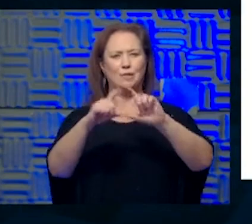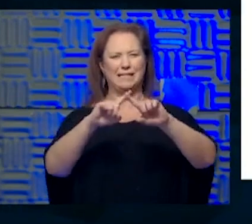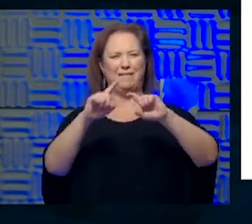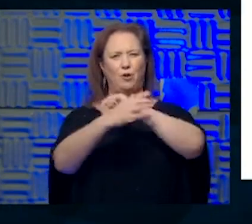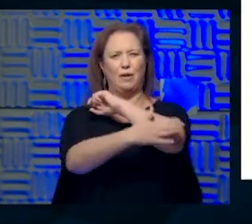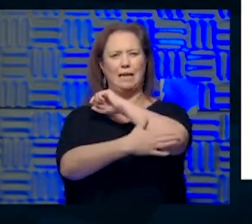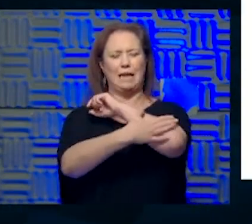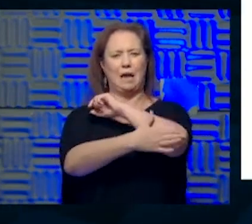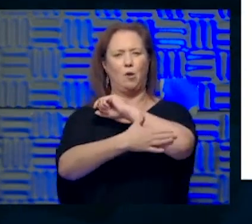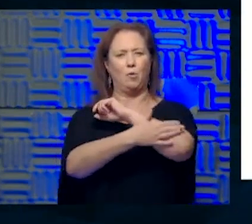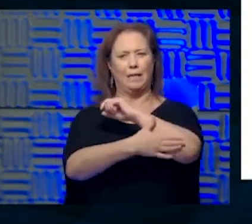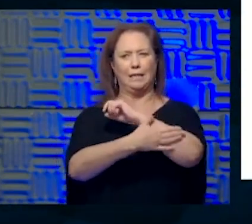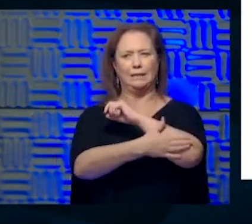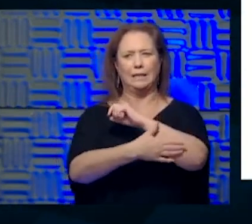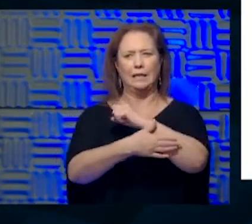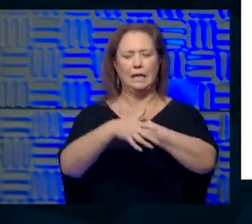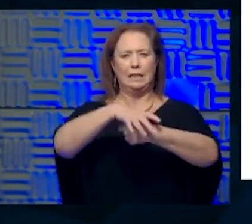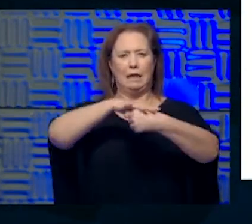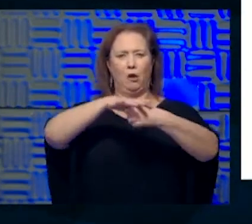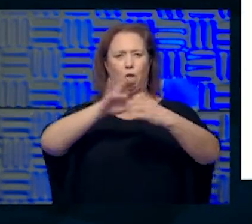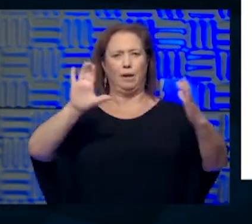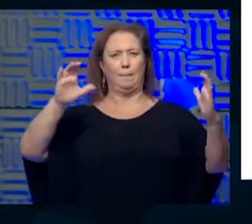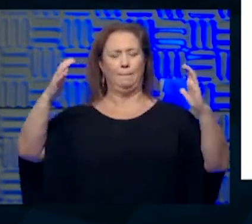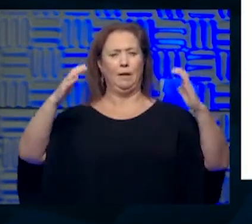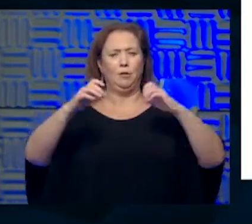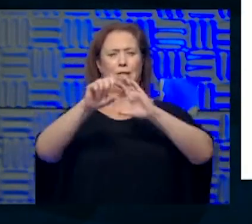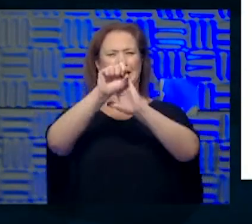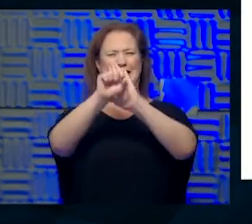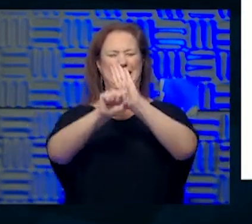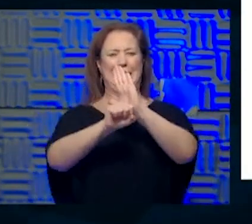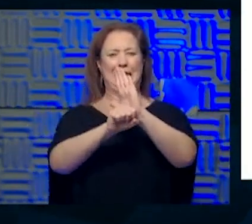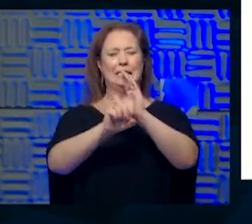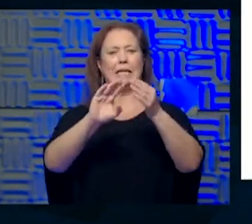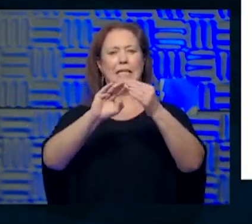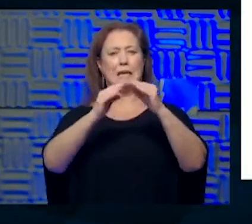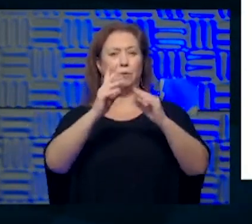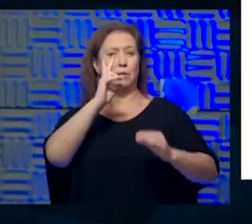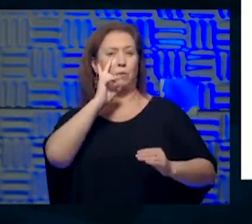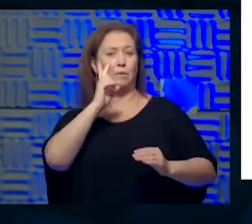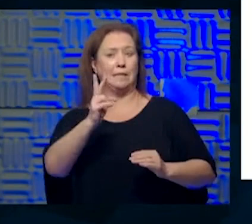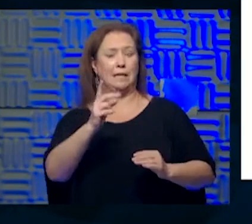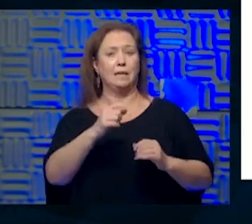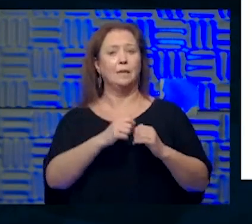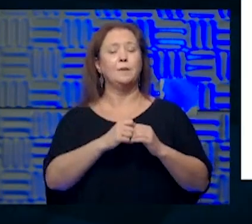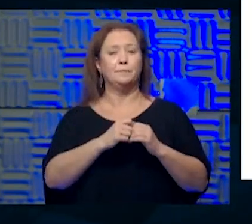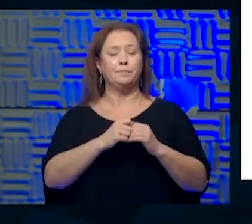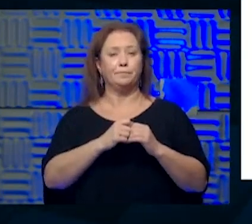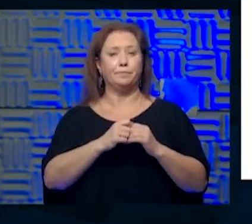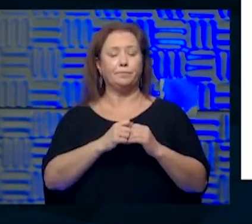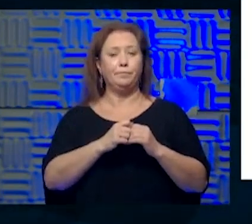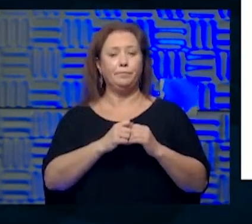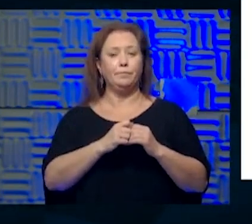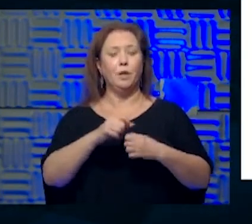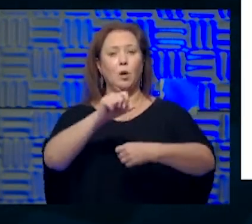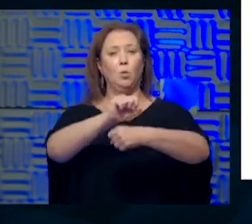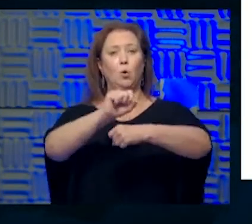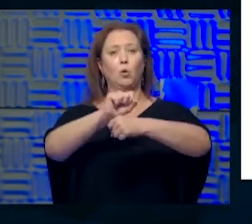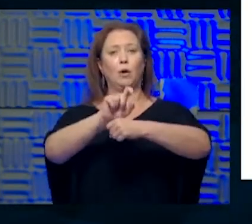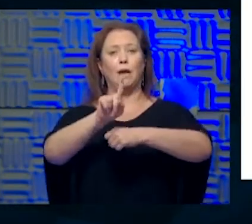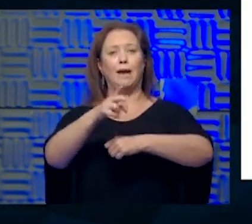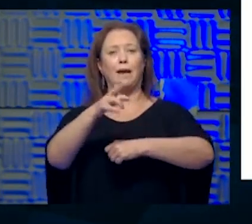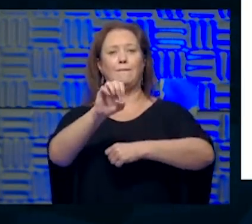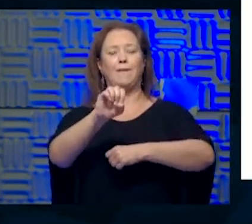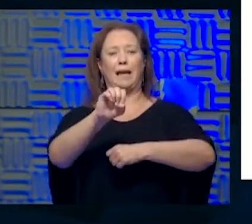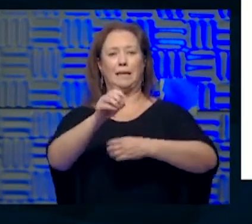here in the metro compared to the state numbers and the rates of cases that we're seeing. We're working on a phased reopening